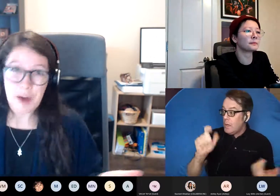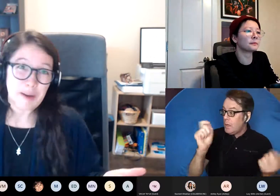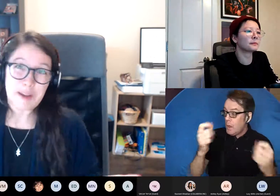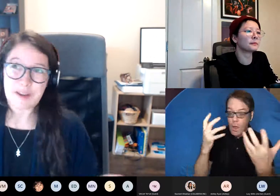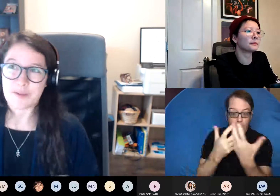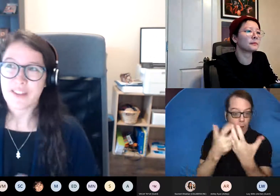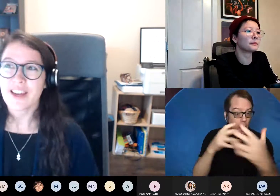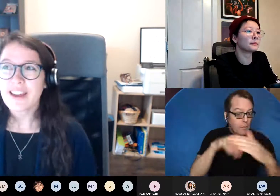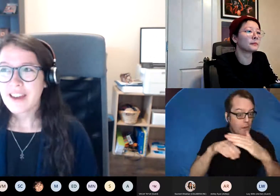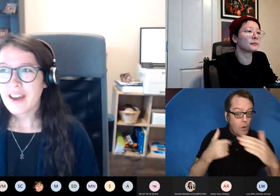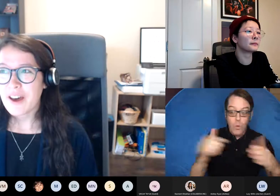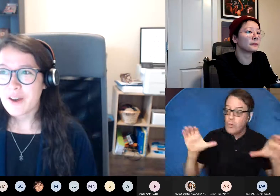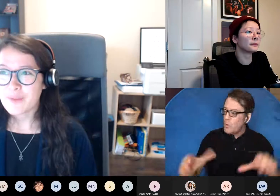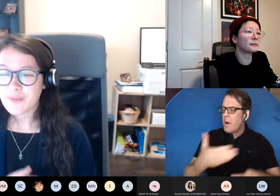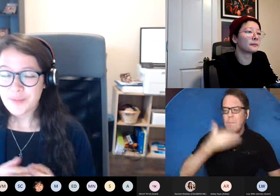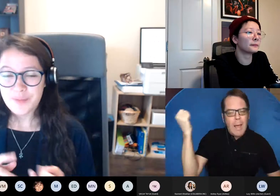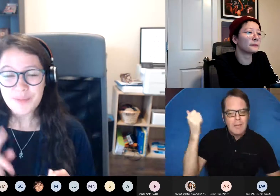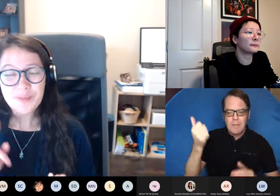to accommodate you.